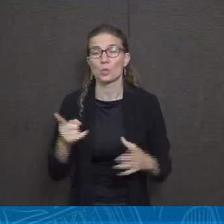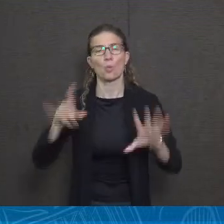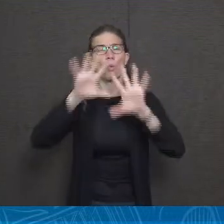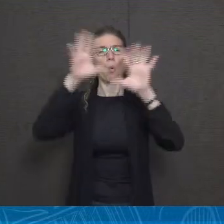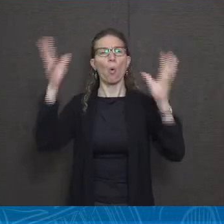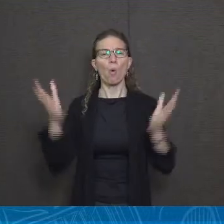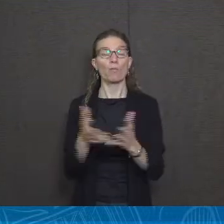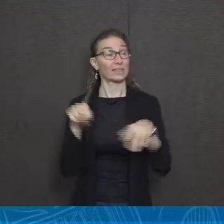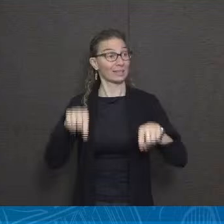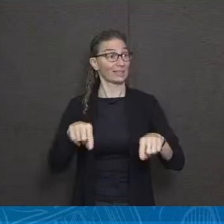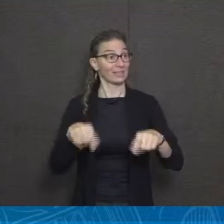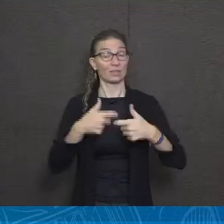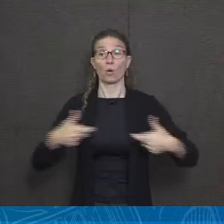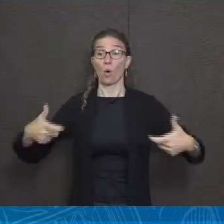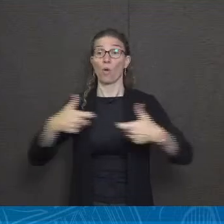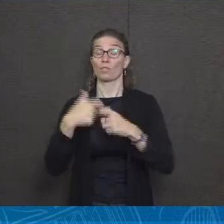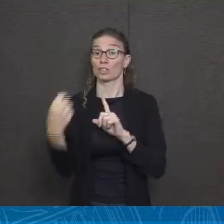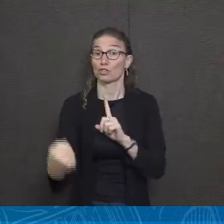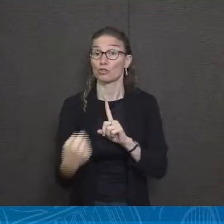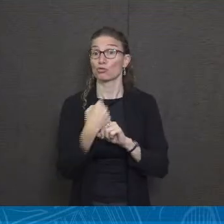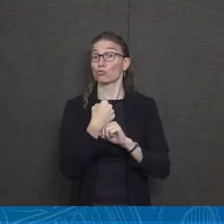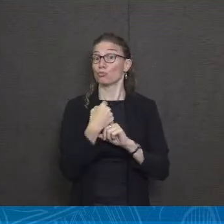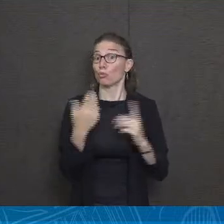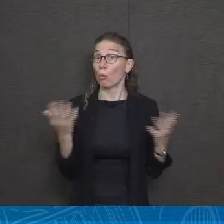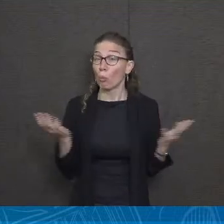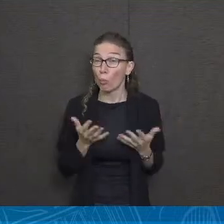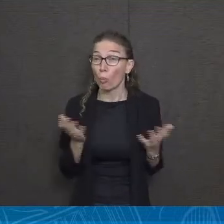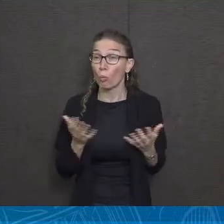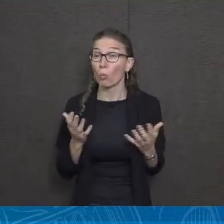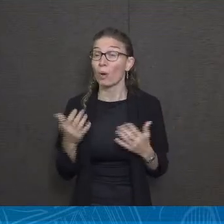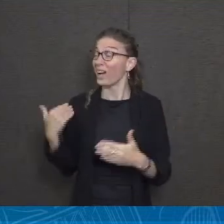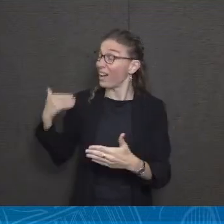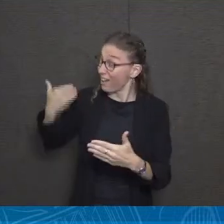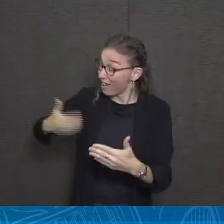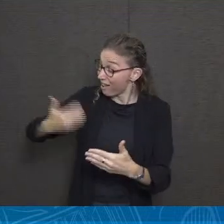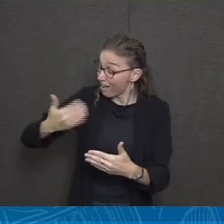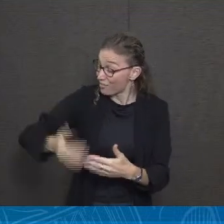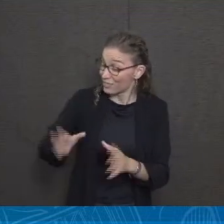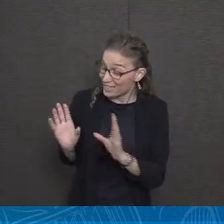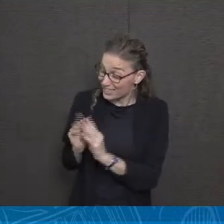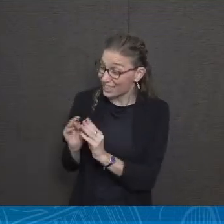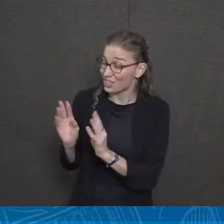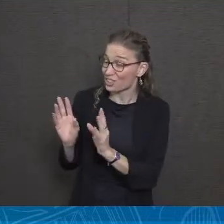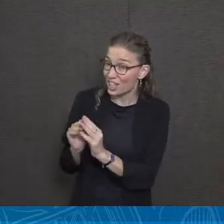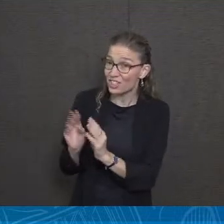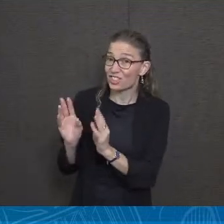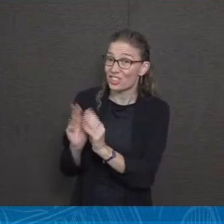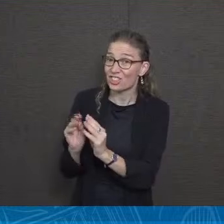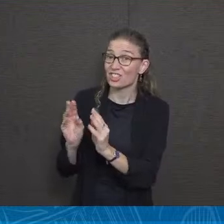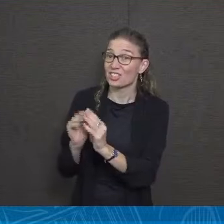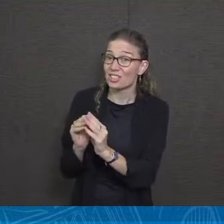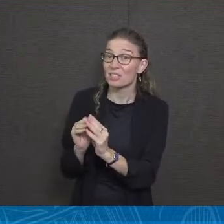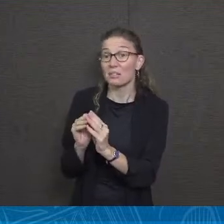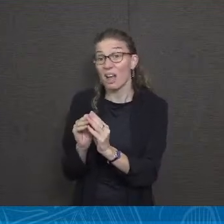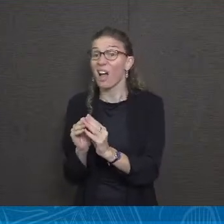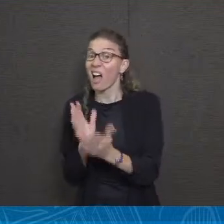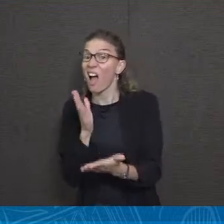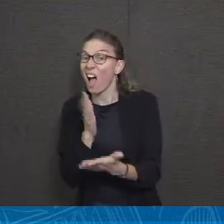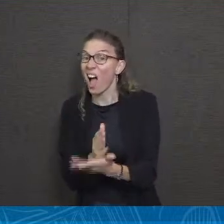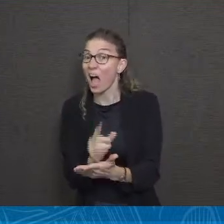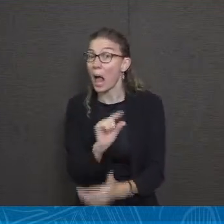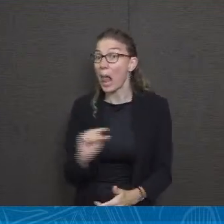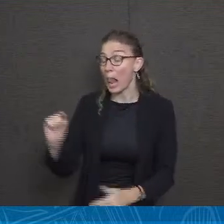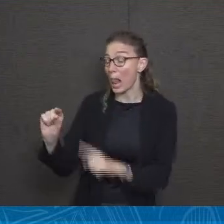thing that struck me in this conference is that, that almost every session that I've been at has had a legal component. It's maybe